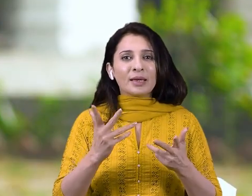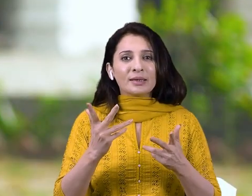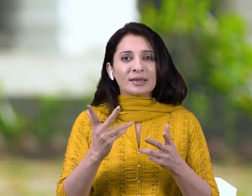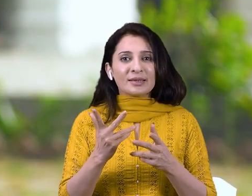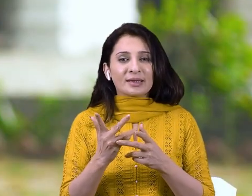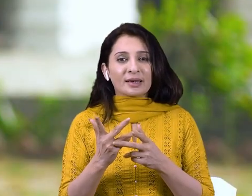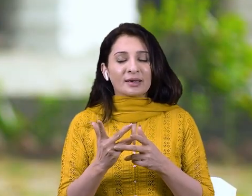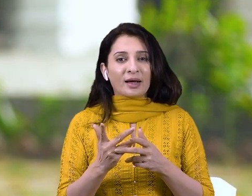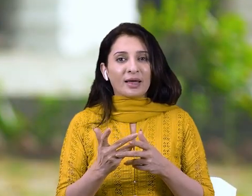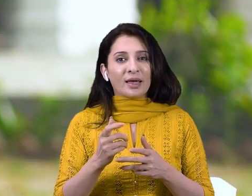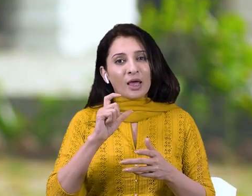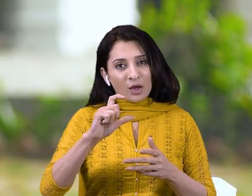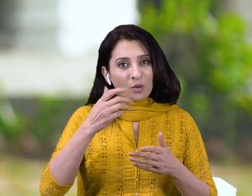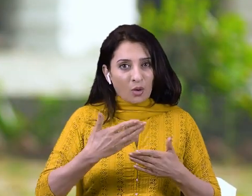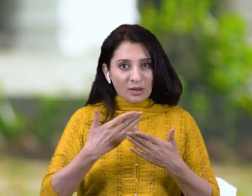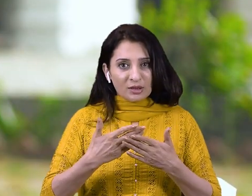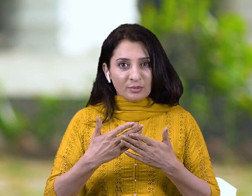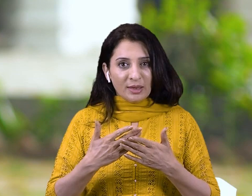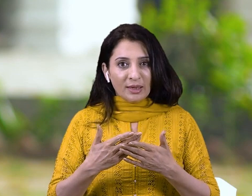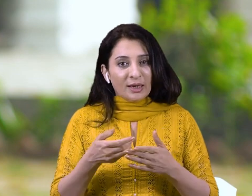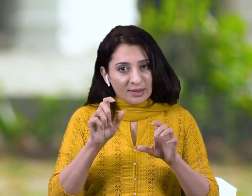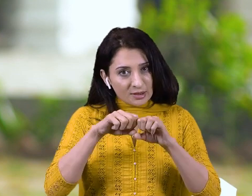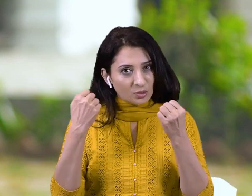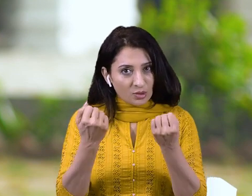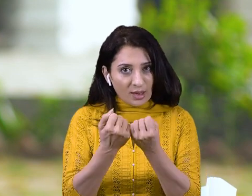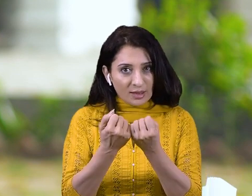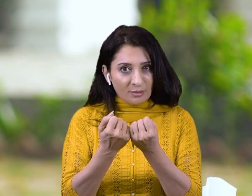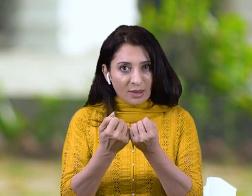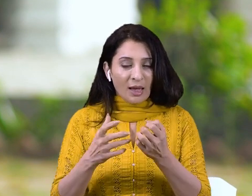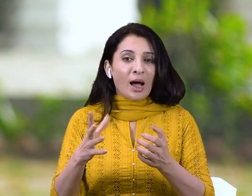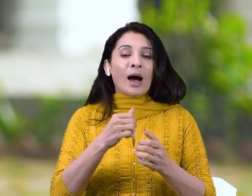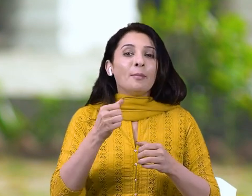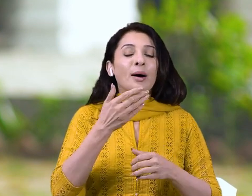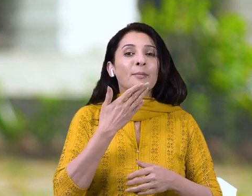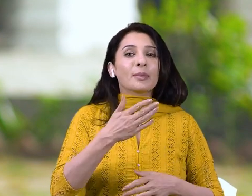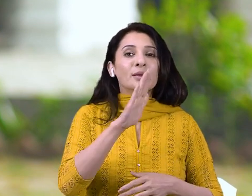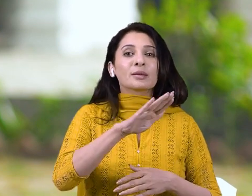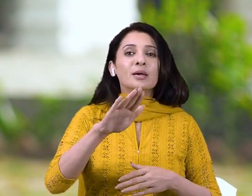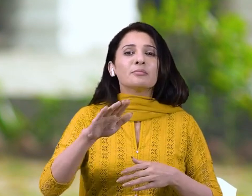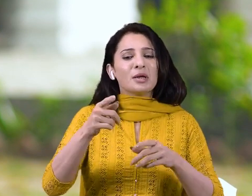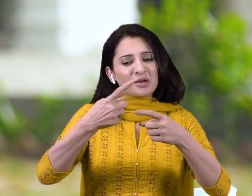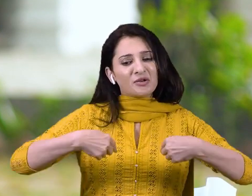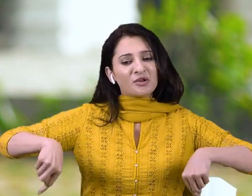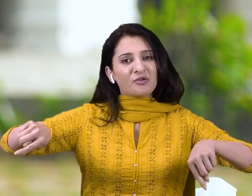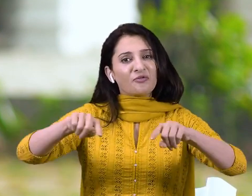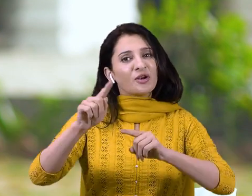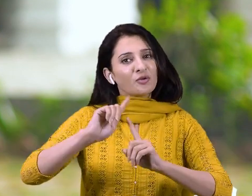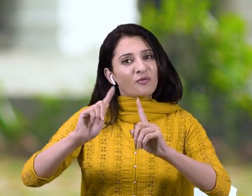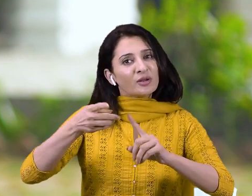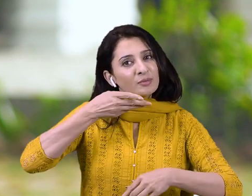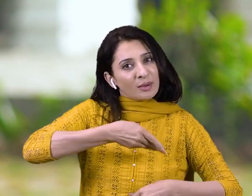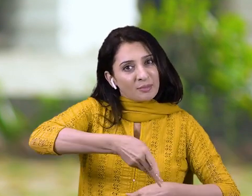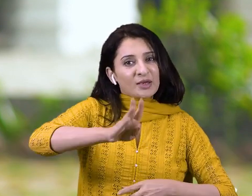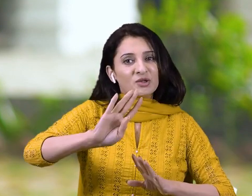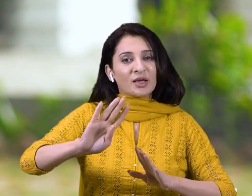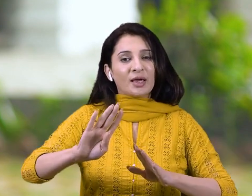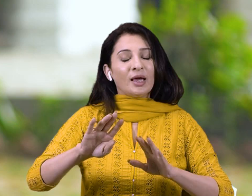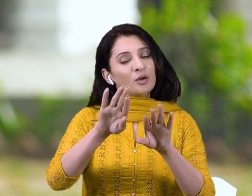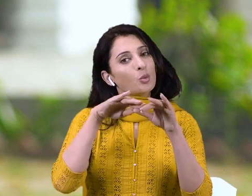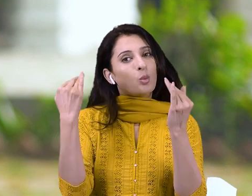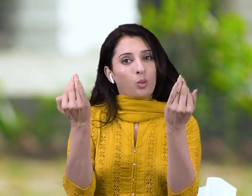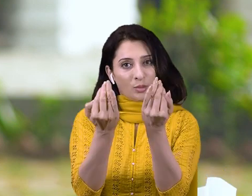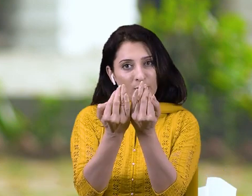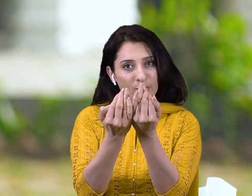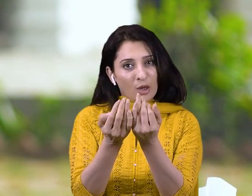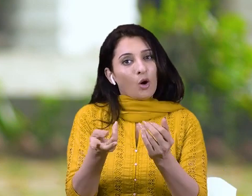Nations, specifically within the Aitchison College Model United Nations Society, we send our students to participate in conferences not only in Pakistan